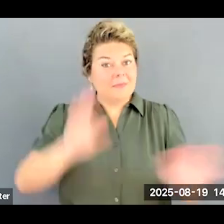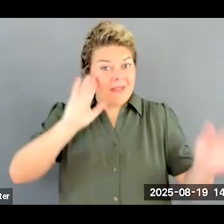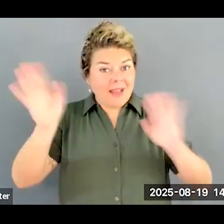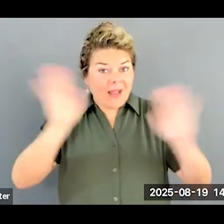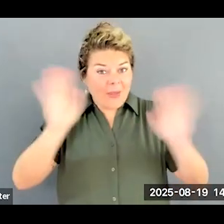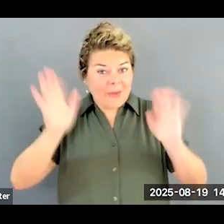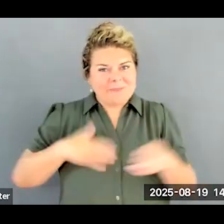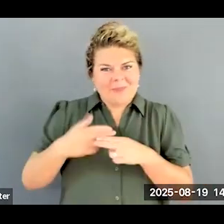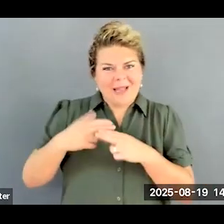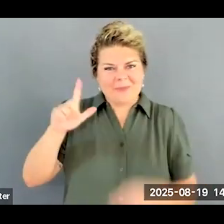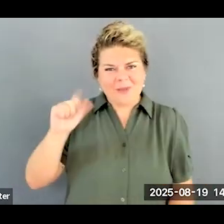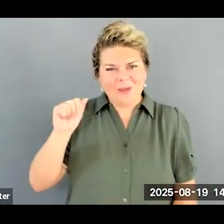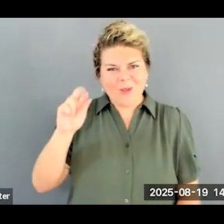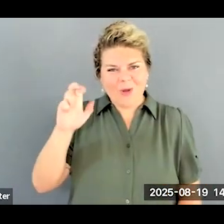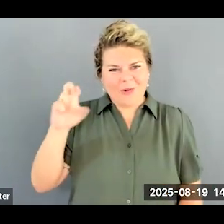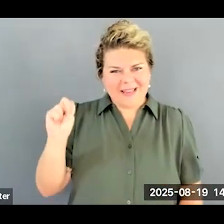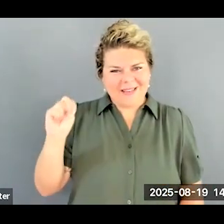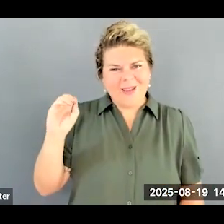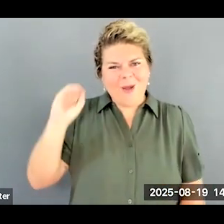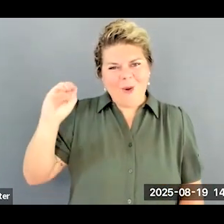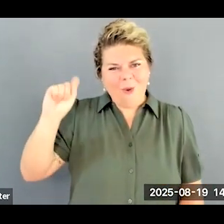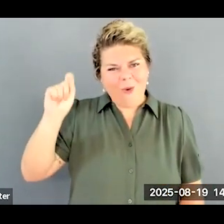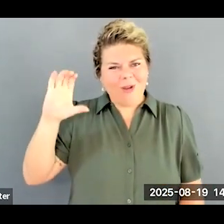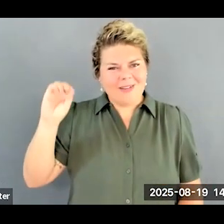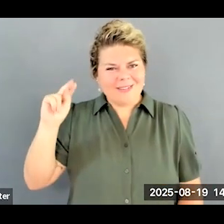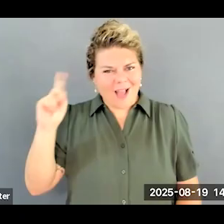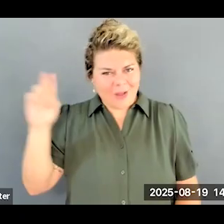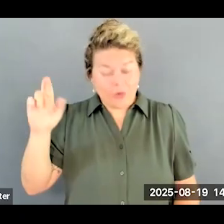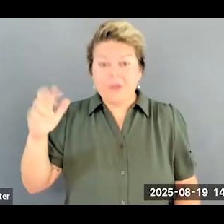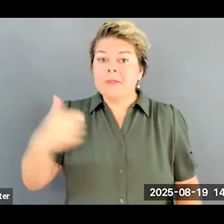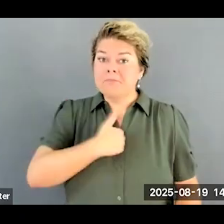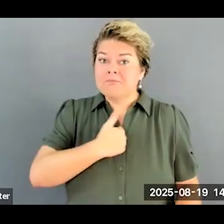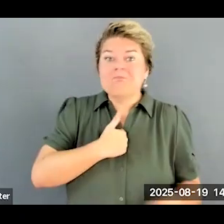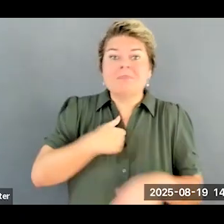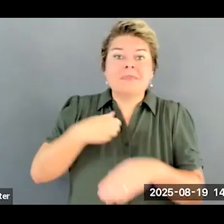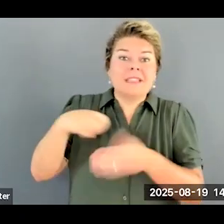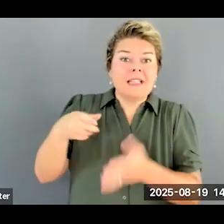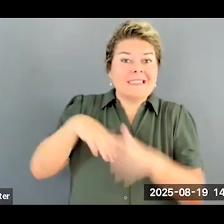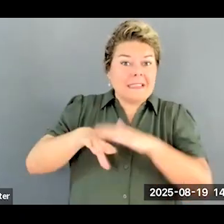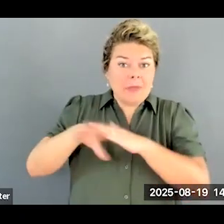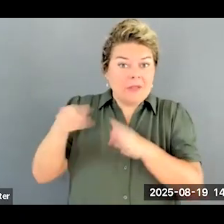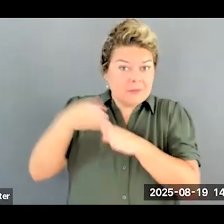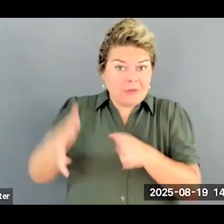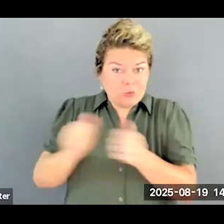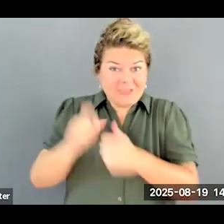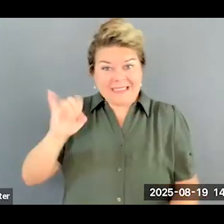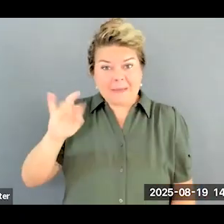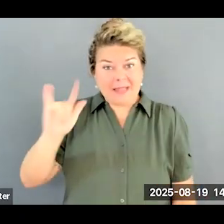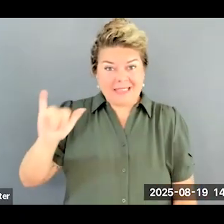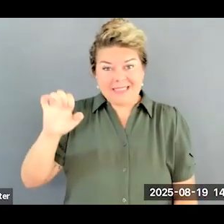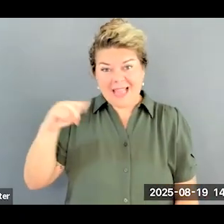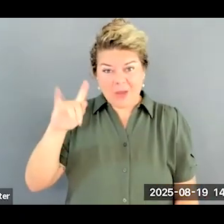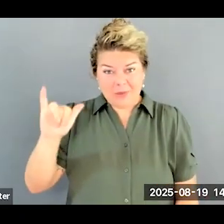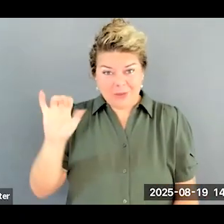Hello, my name's Lauren O'Connor, and I'm an accessibility specialist with the Disability Equity Office. Today, I'm going to